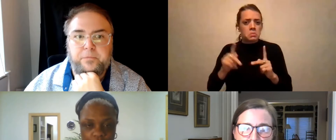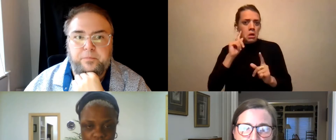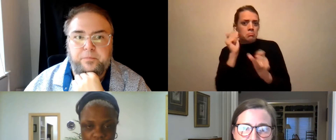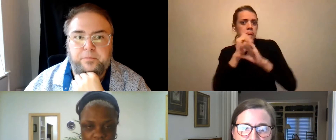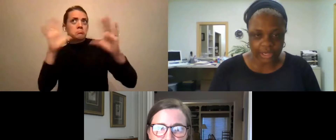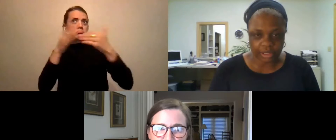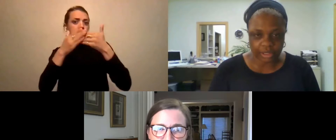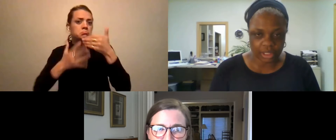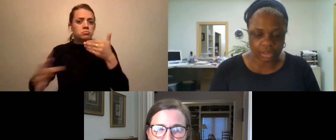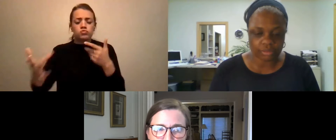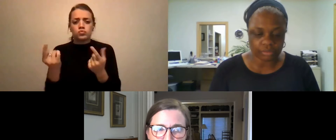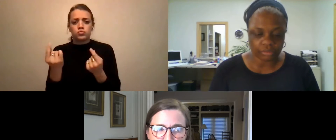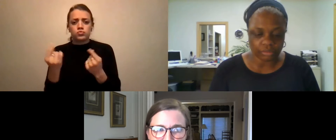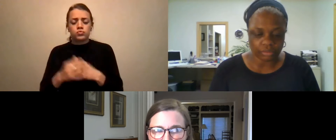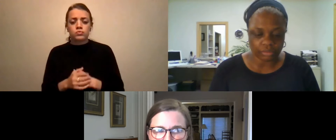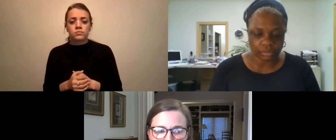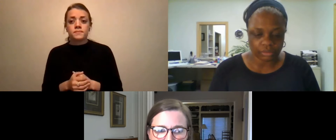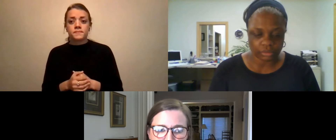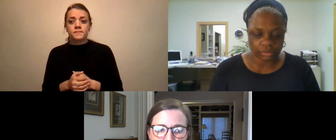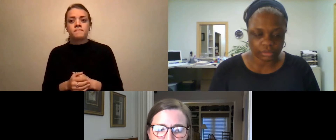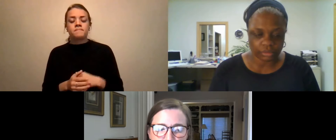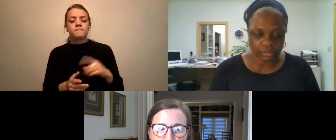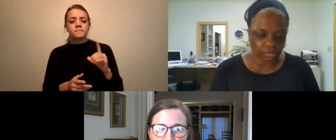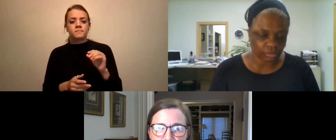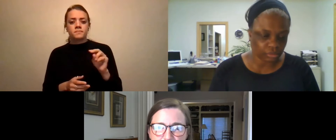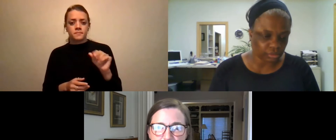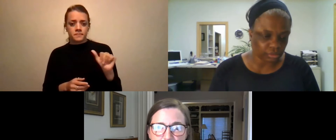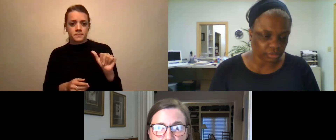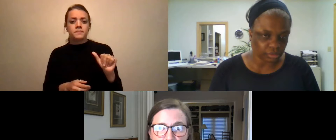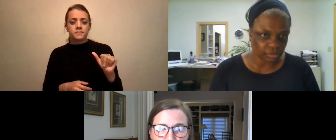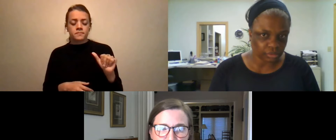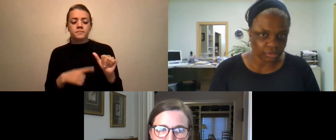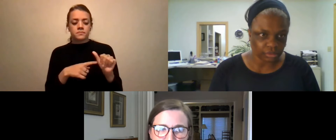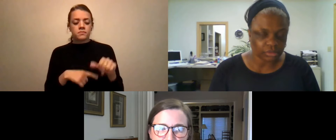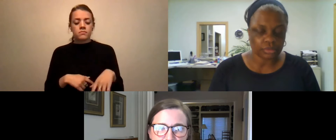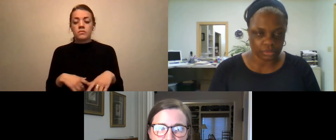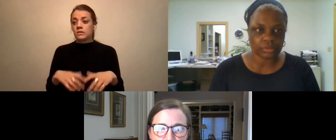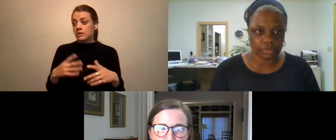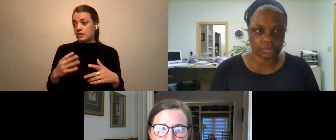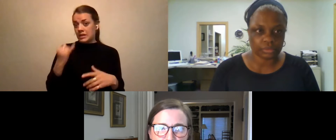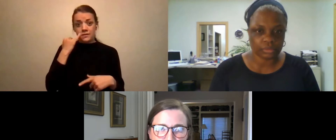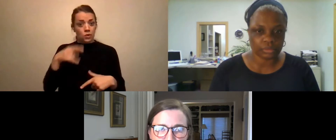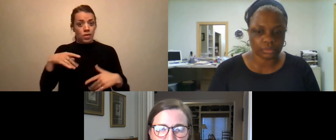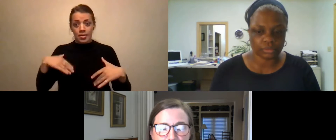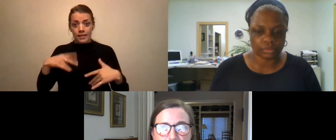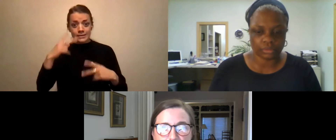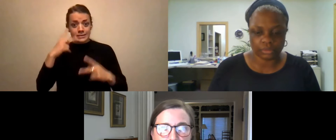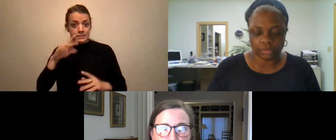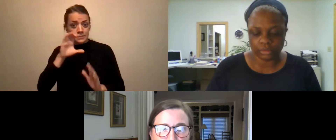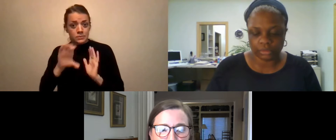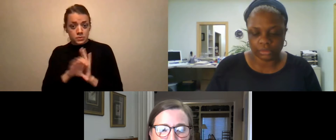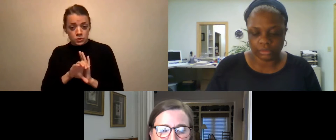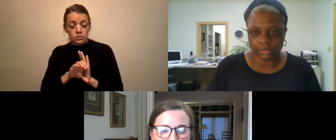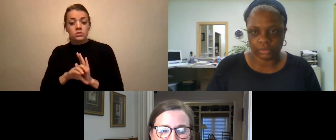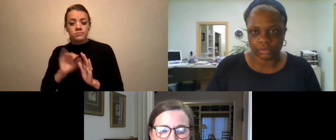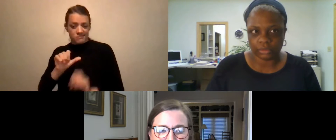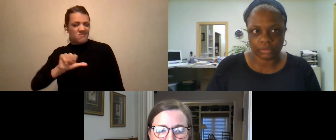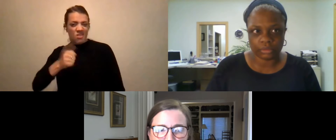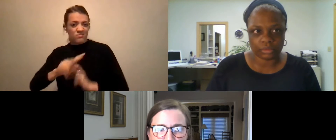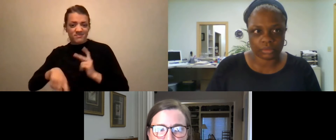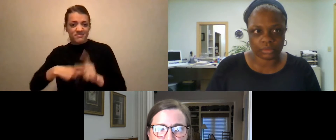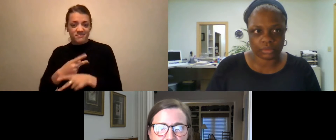for those of you who haven't looked at the pictures, I mean, monkeypox is another virus. It's an orthovirus,